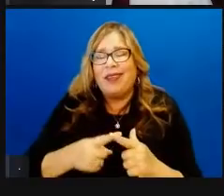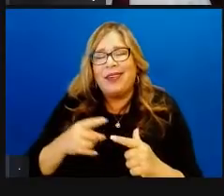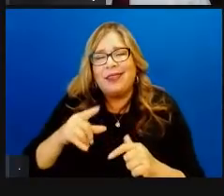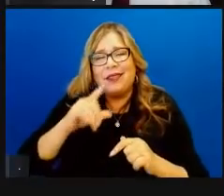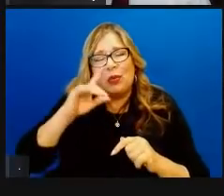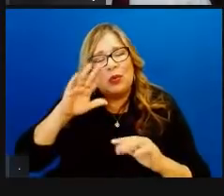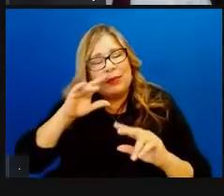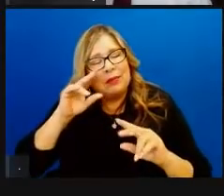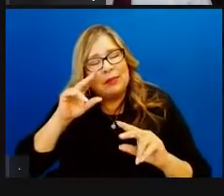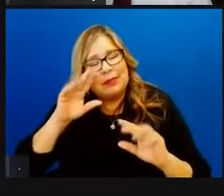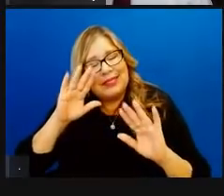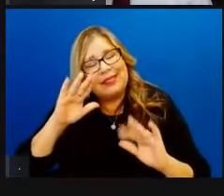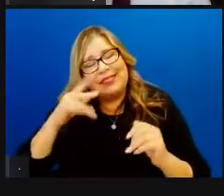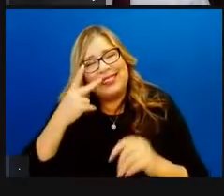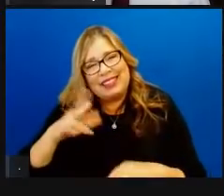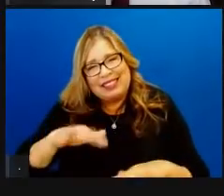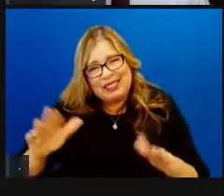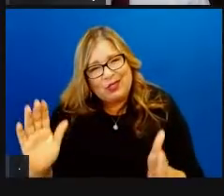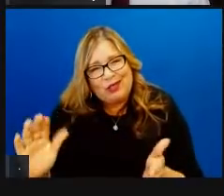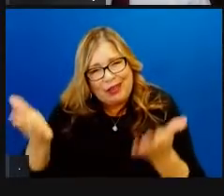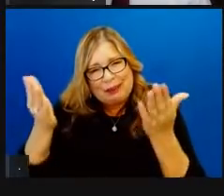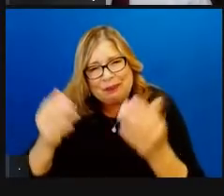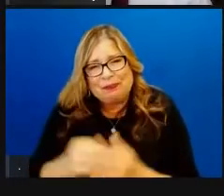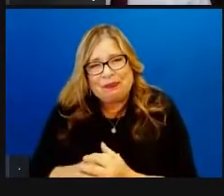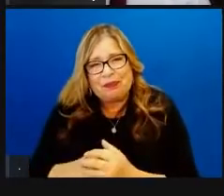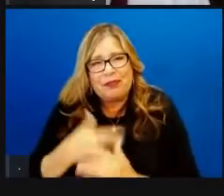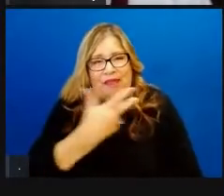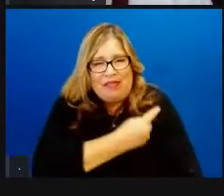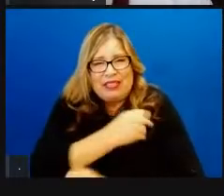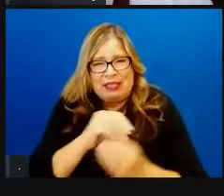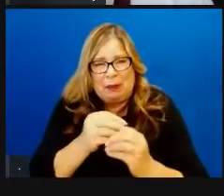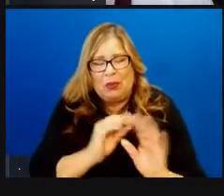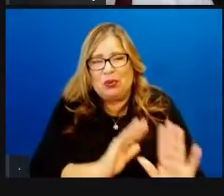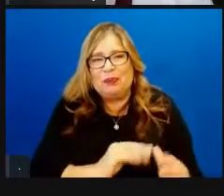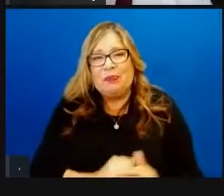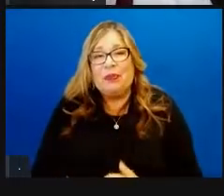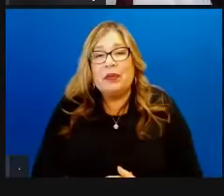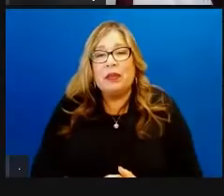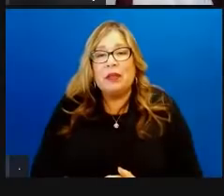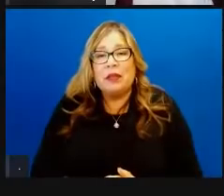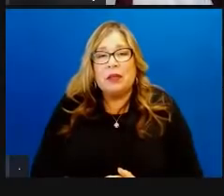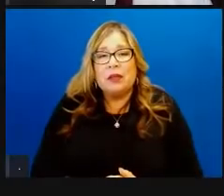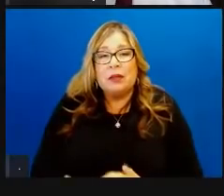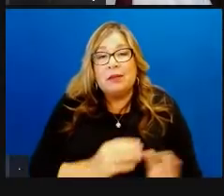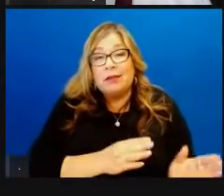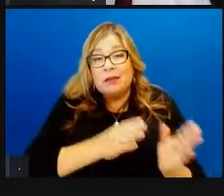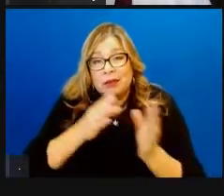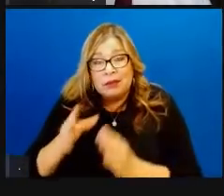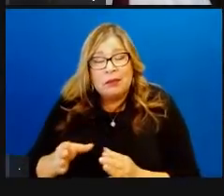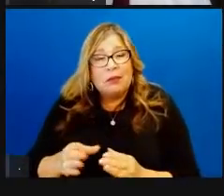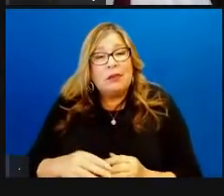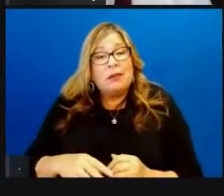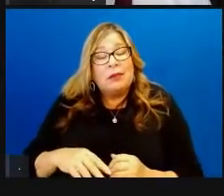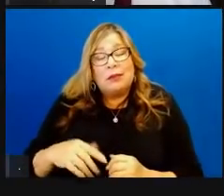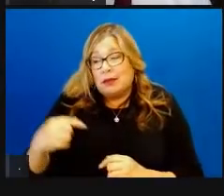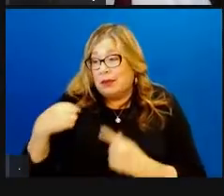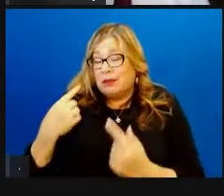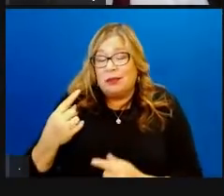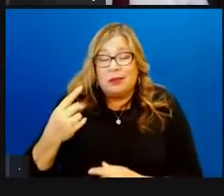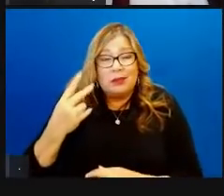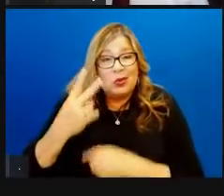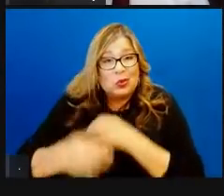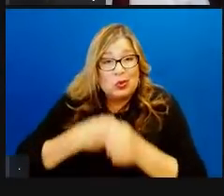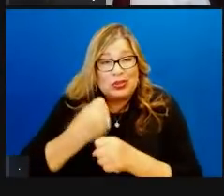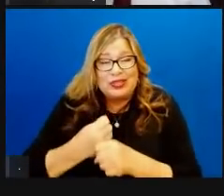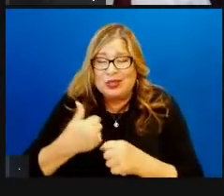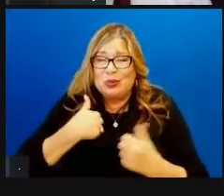$850 million invested in school safety protocols throughout the last 2 years that have made a difference. Whether that's staff who